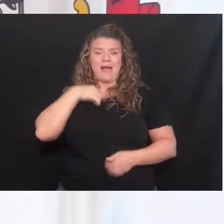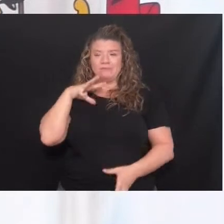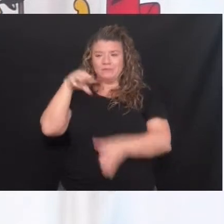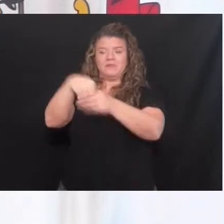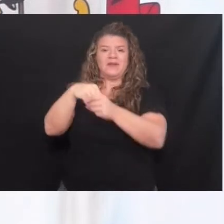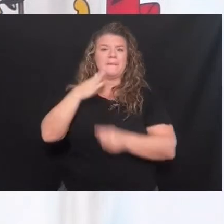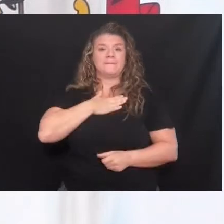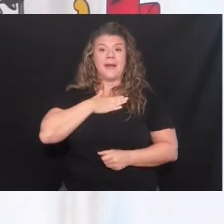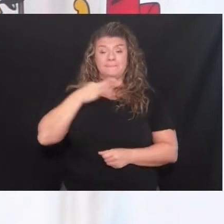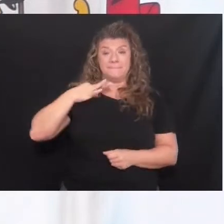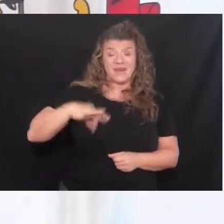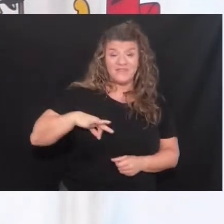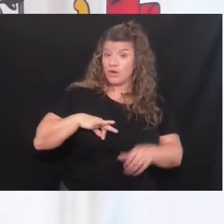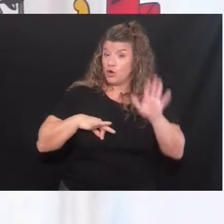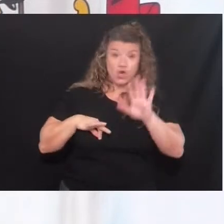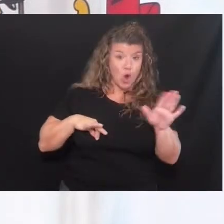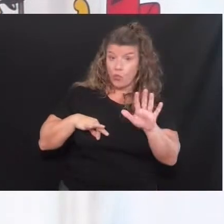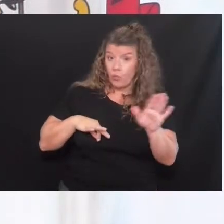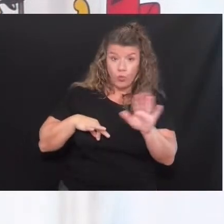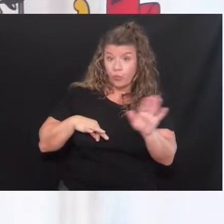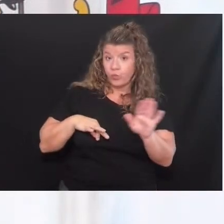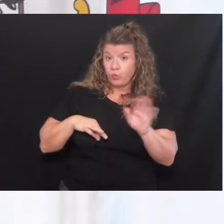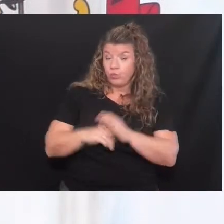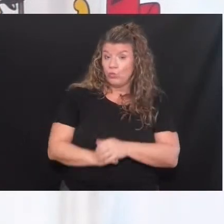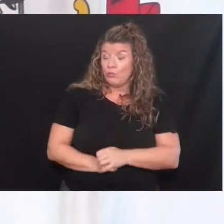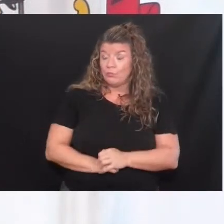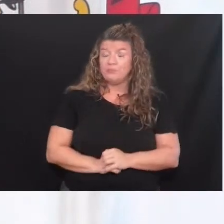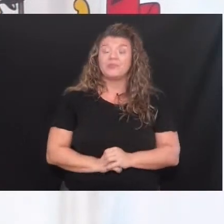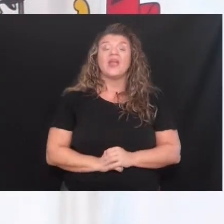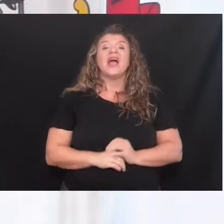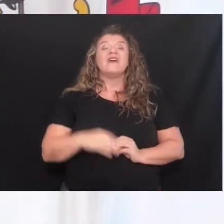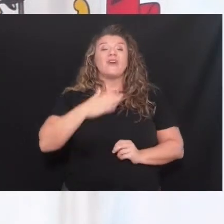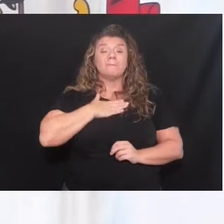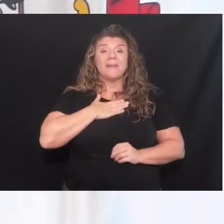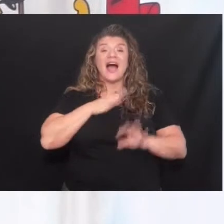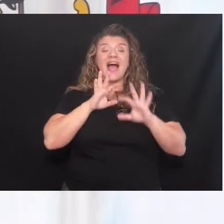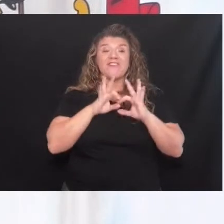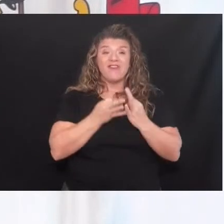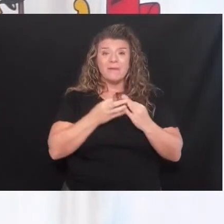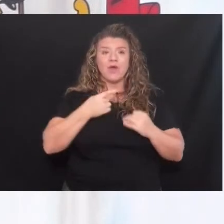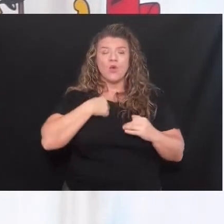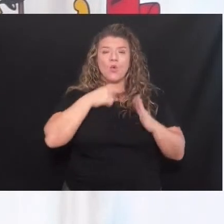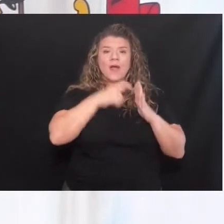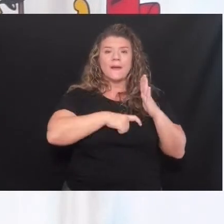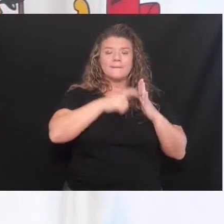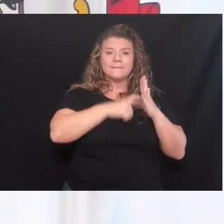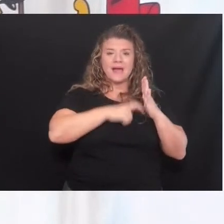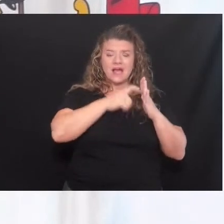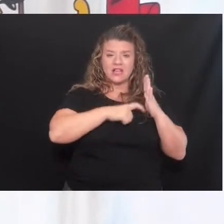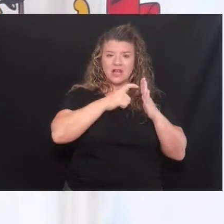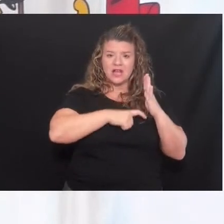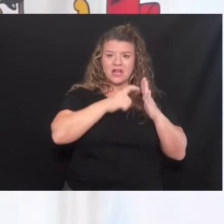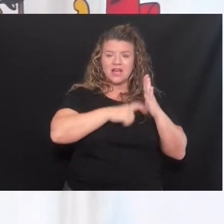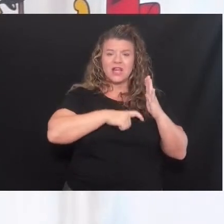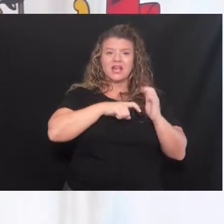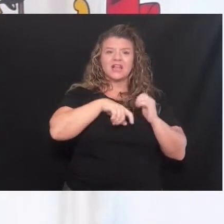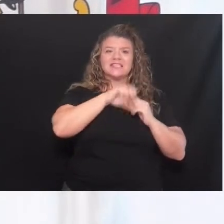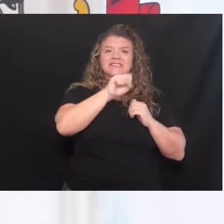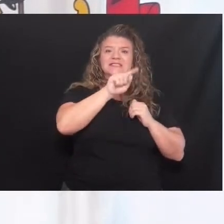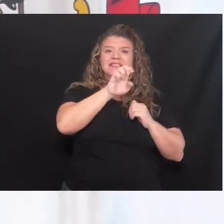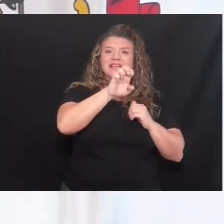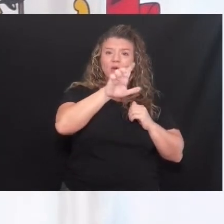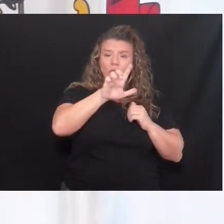hunt. Absolutely, from the standpoint of our family, we mine metallurgical coal. It makes